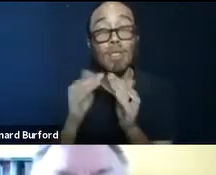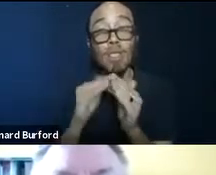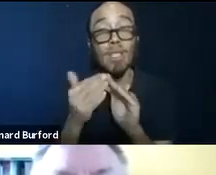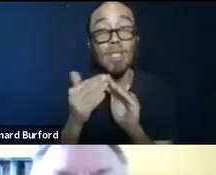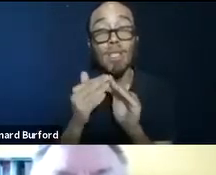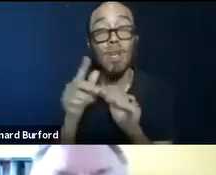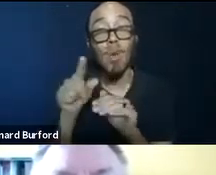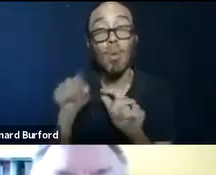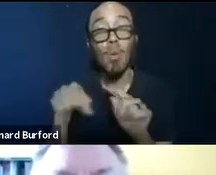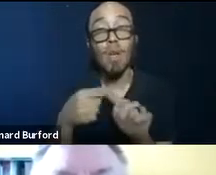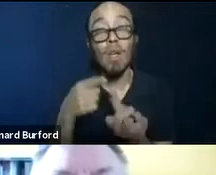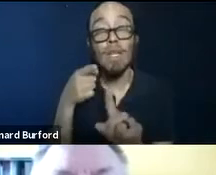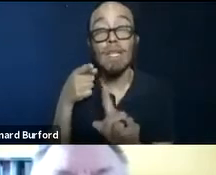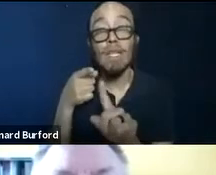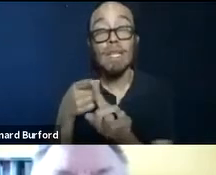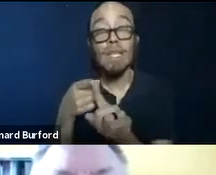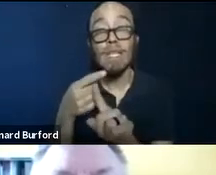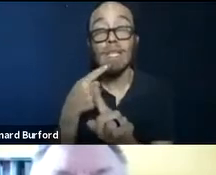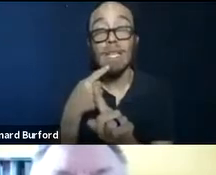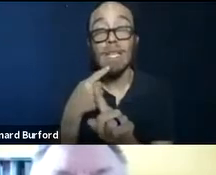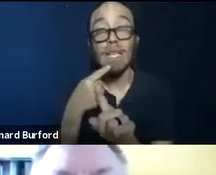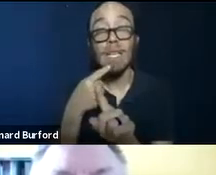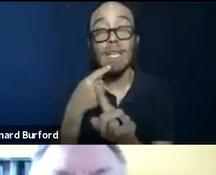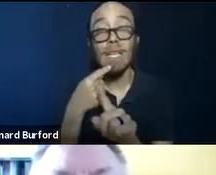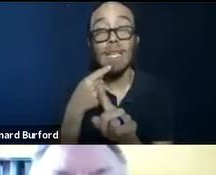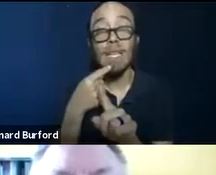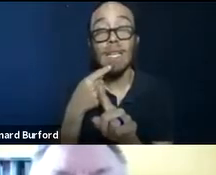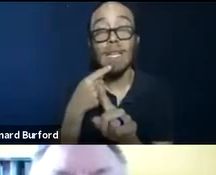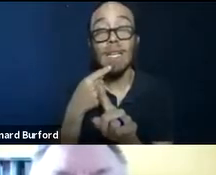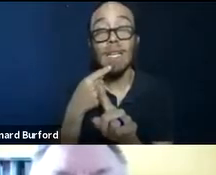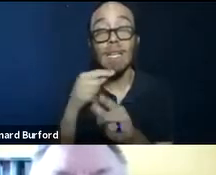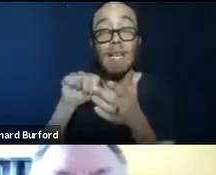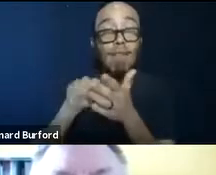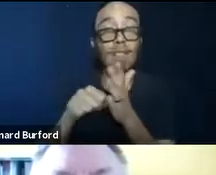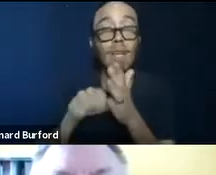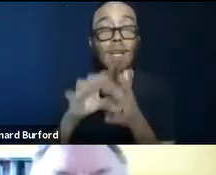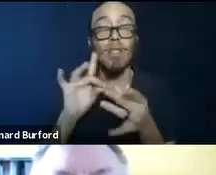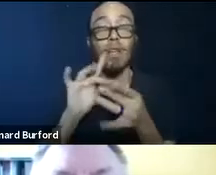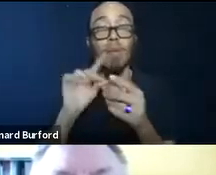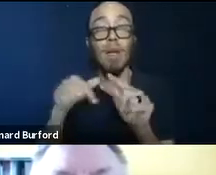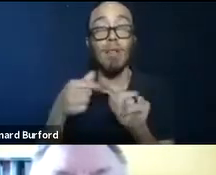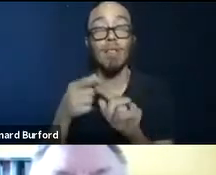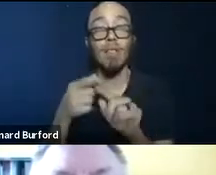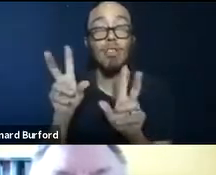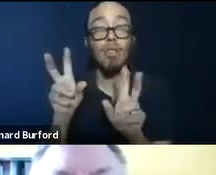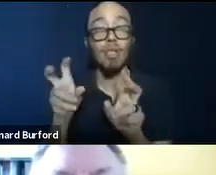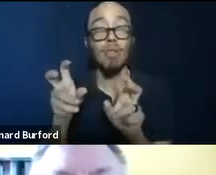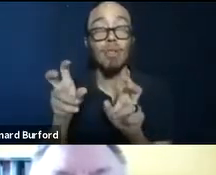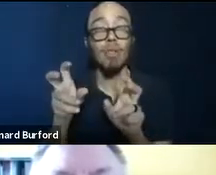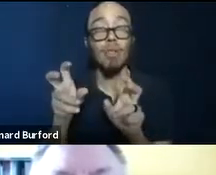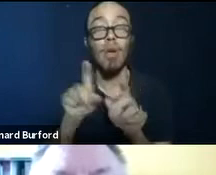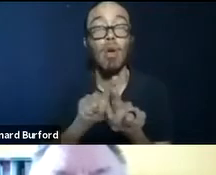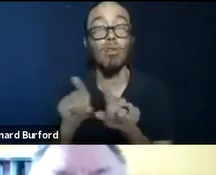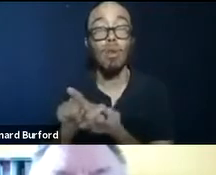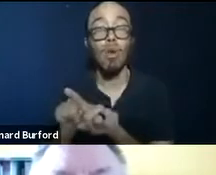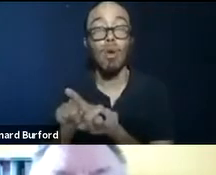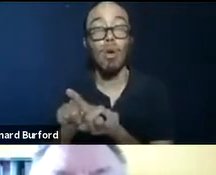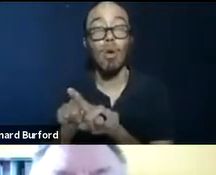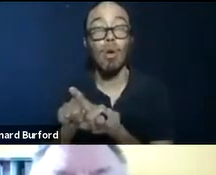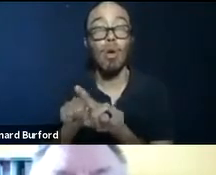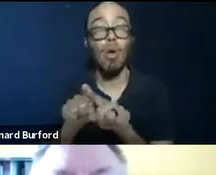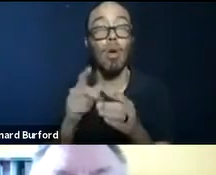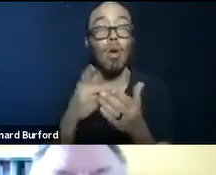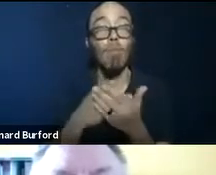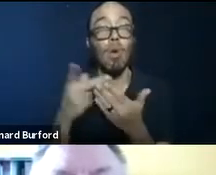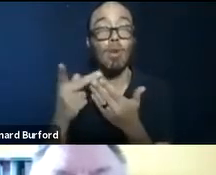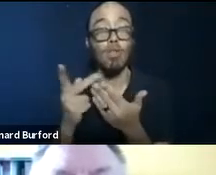he emphasized on this subject. And also the project was